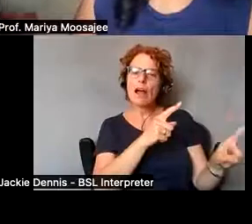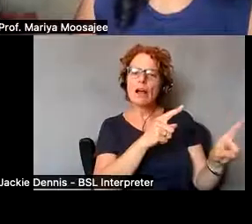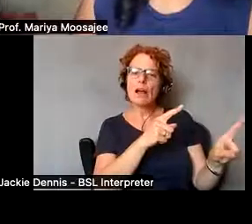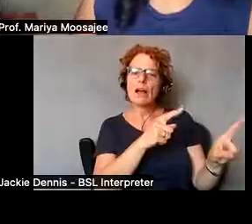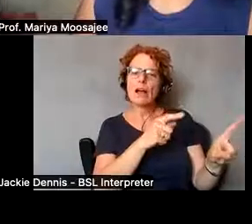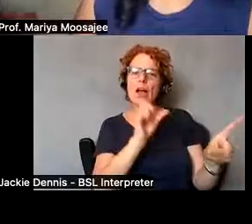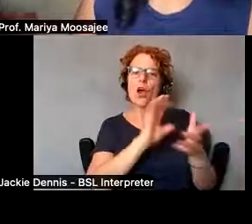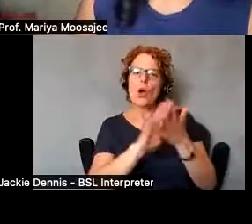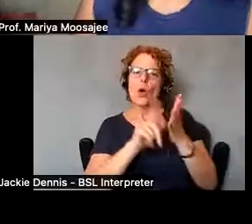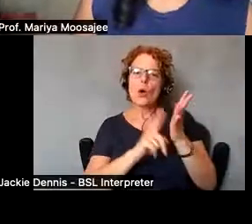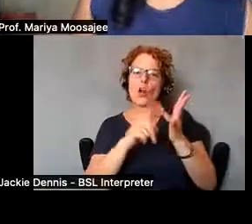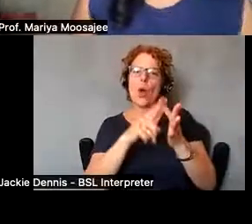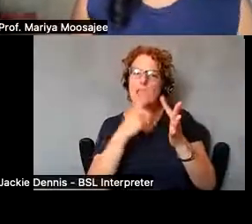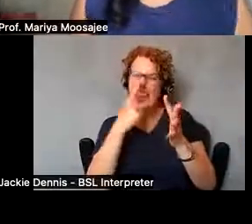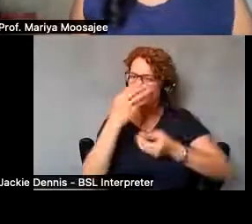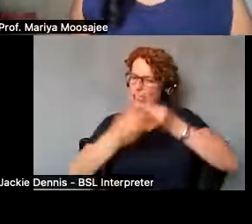Chloe can tell you more about that.